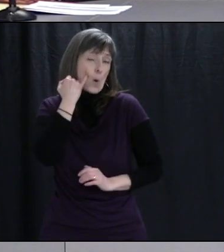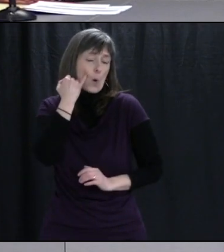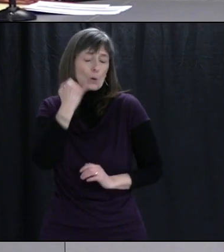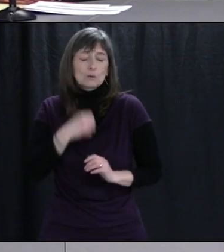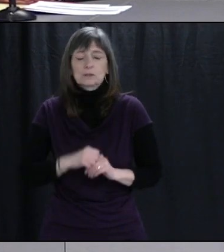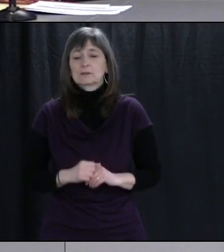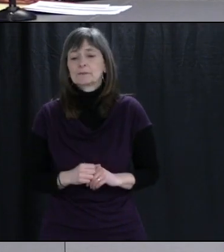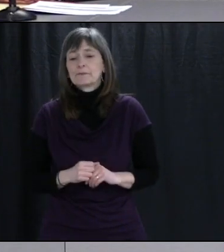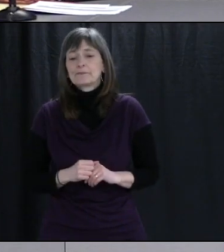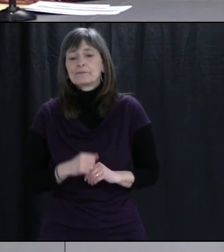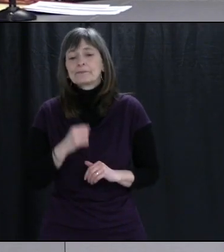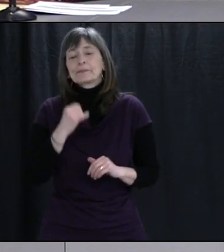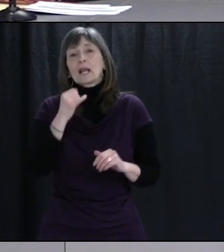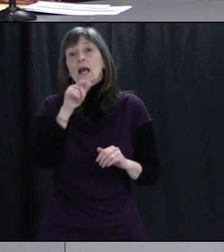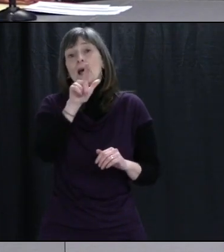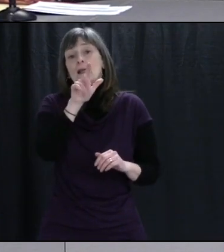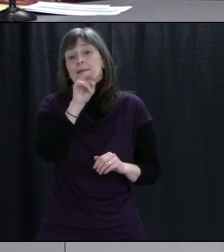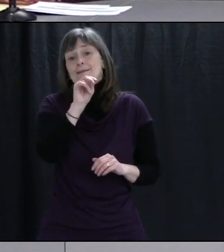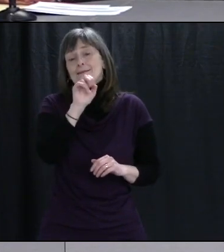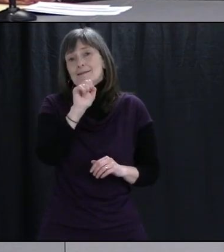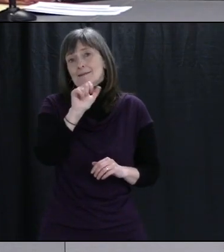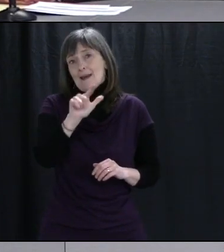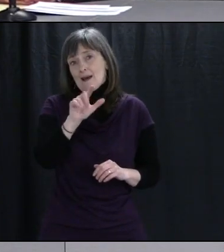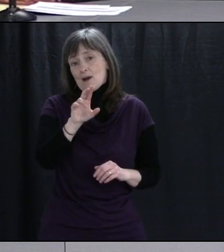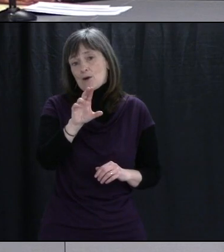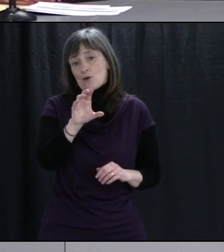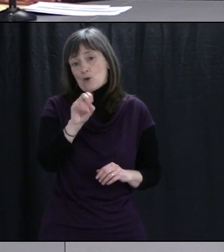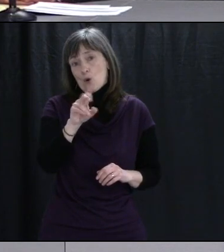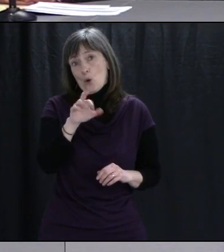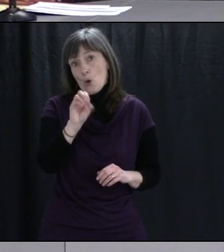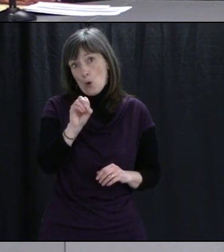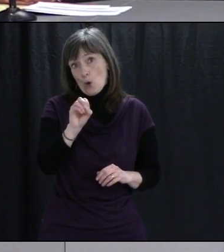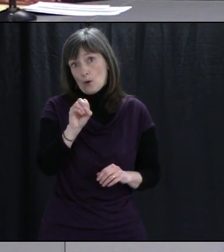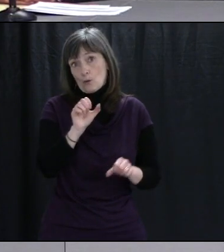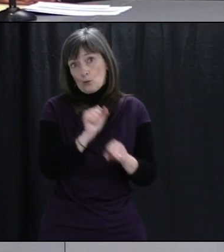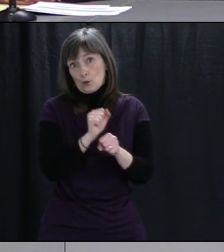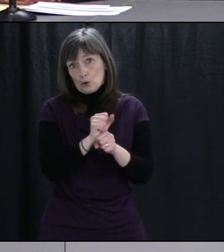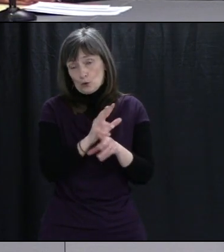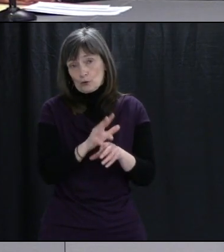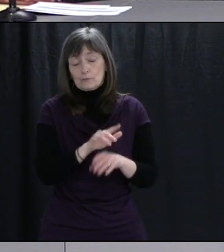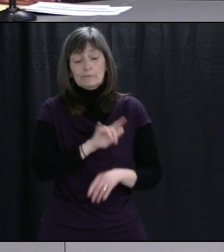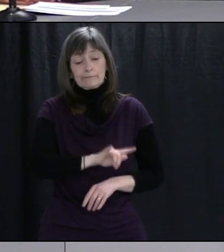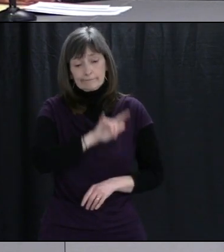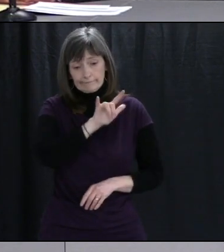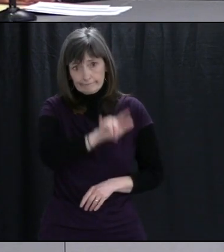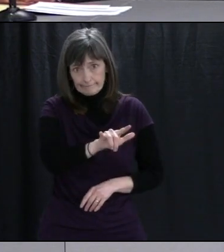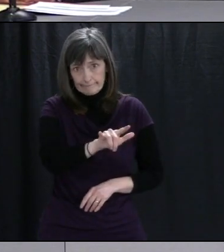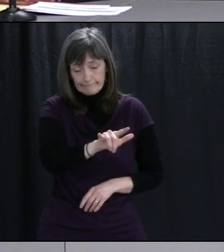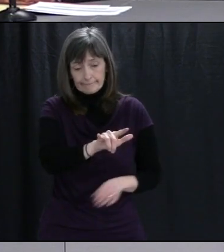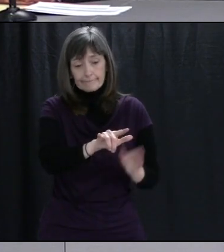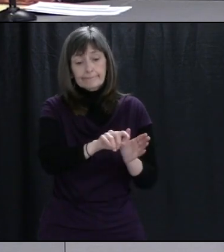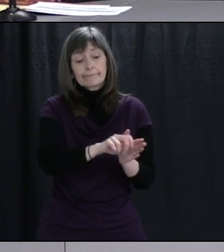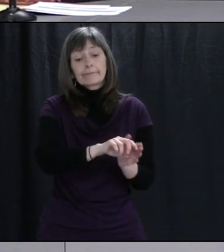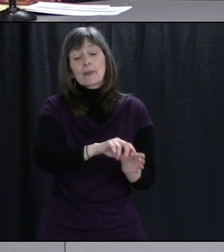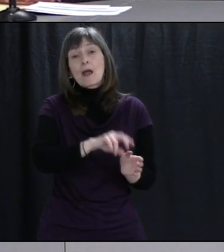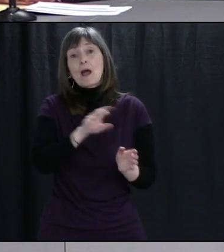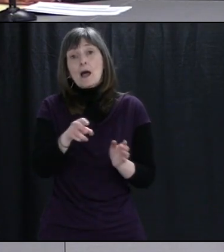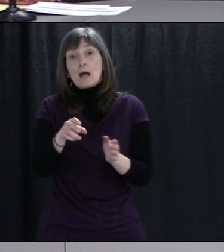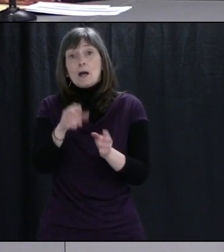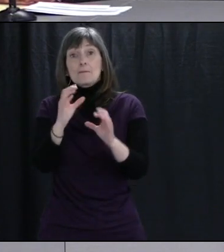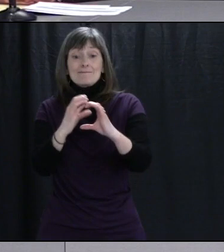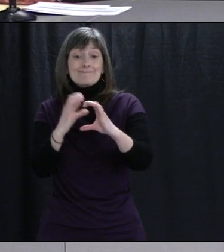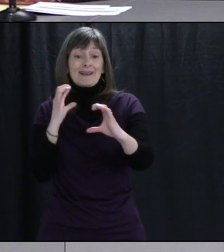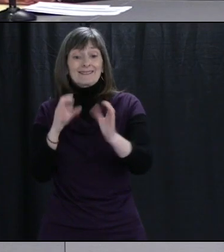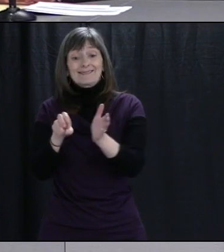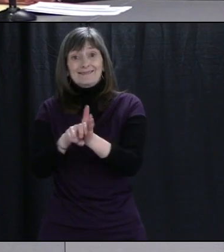were landing on a charter and supposed to be getting on a bus, and some of them decided not to, got in their cars or